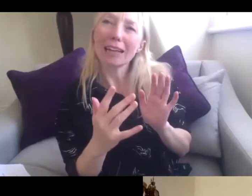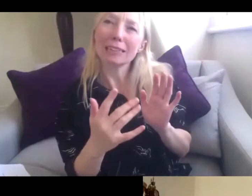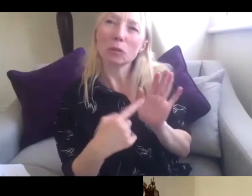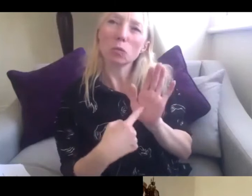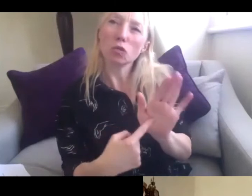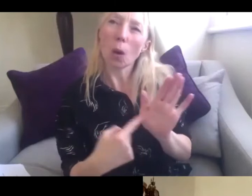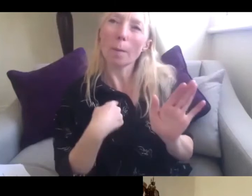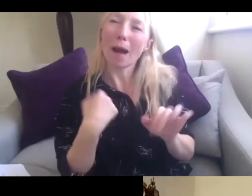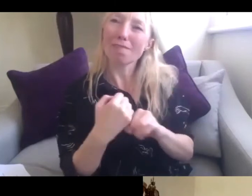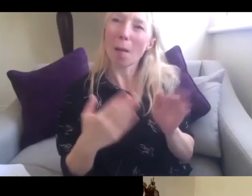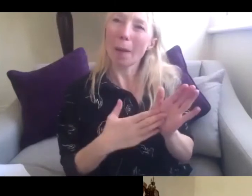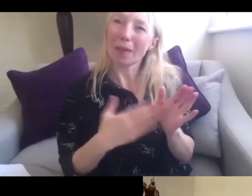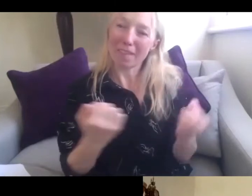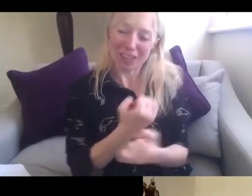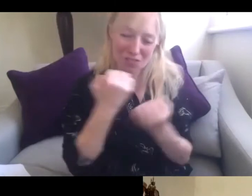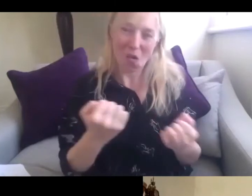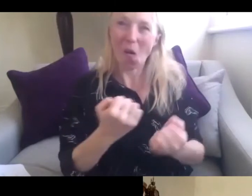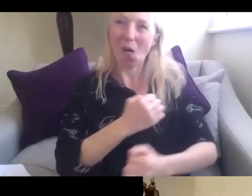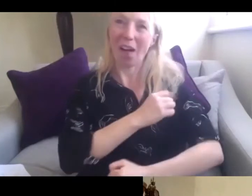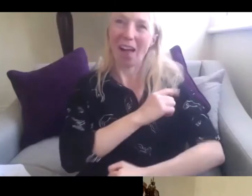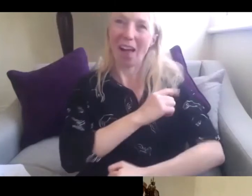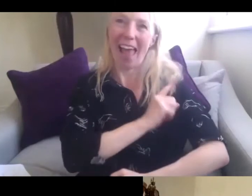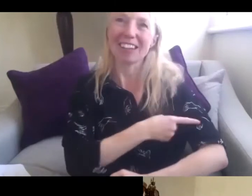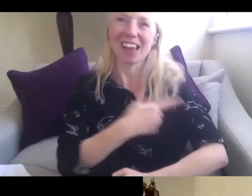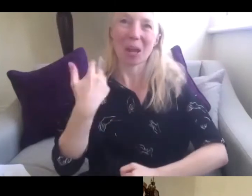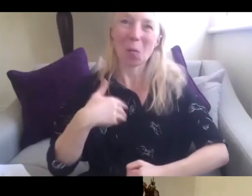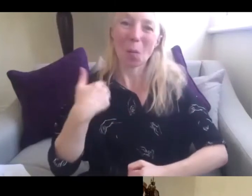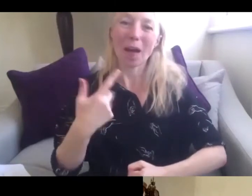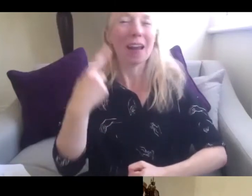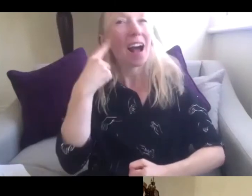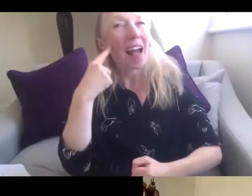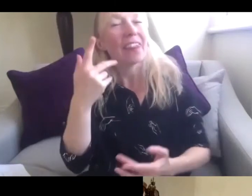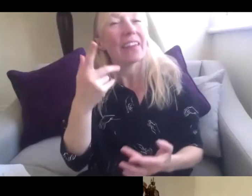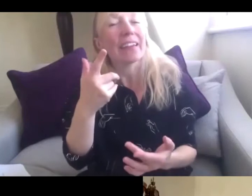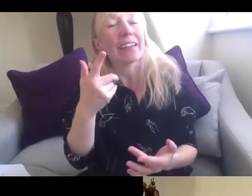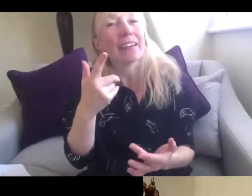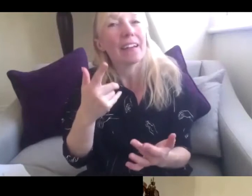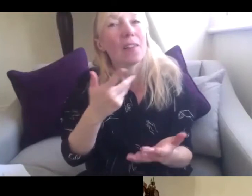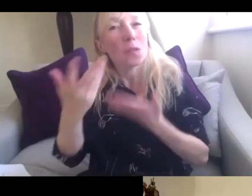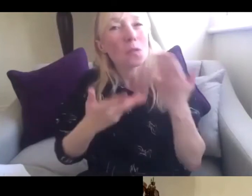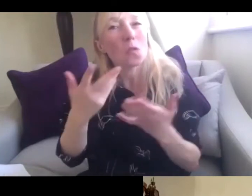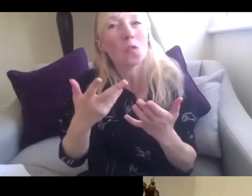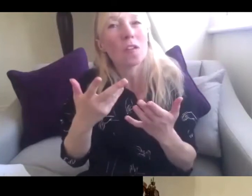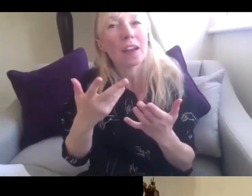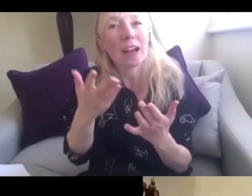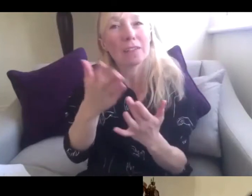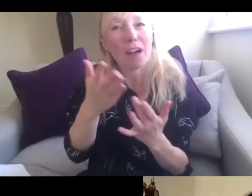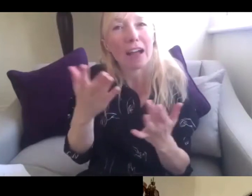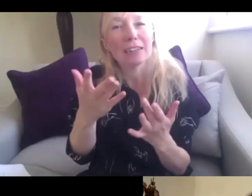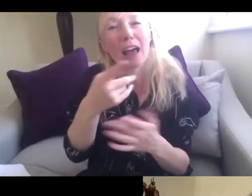of energy. And I think that's where the piece settled, in this kind of like demi-teinte, half